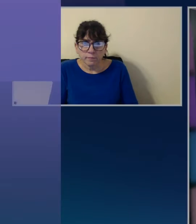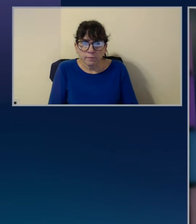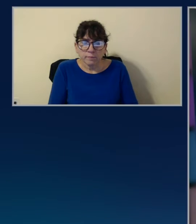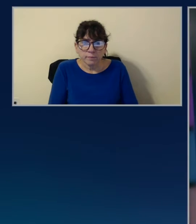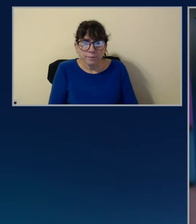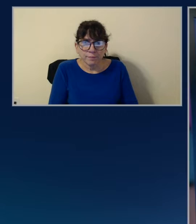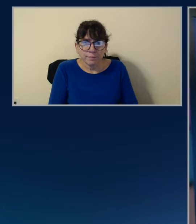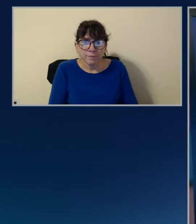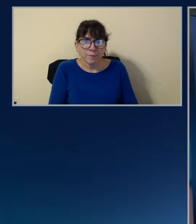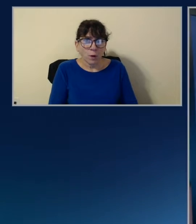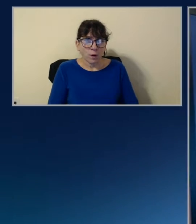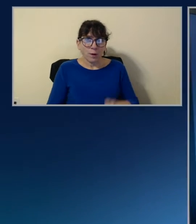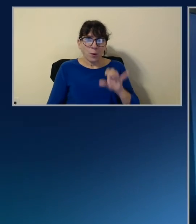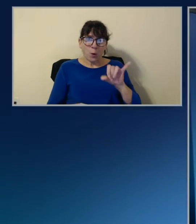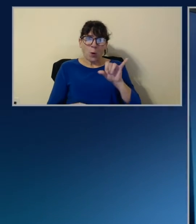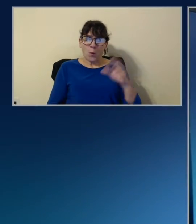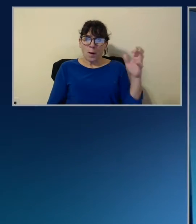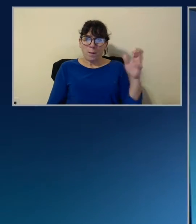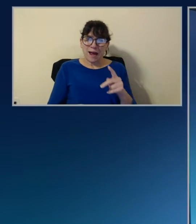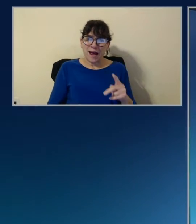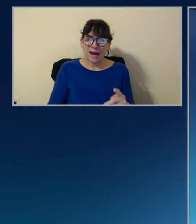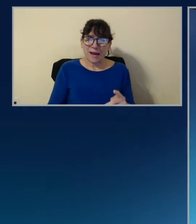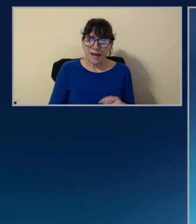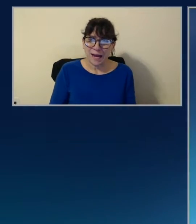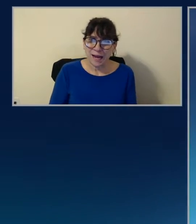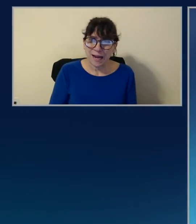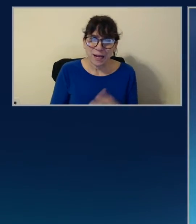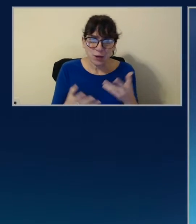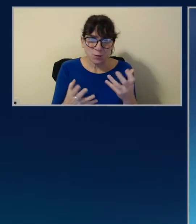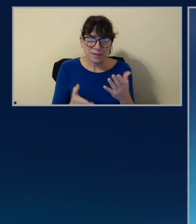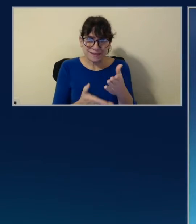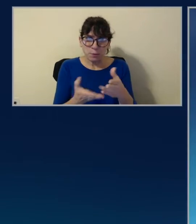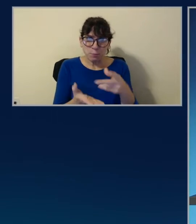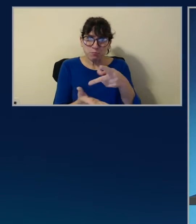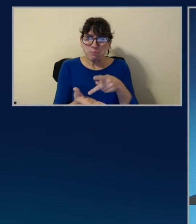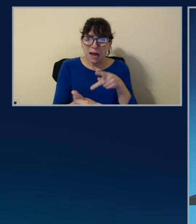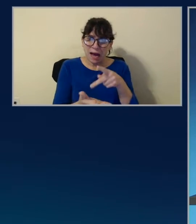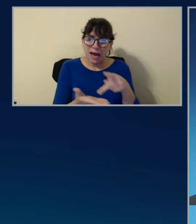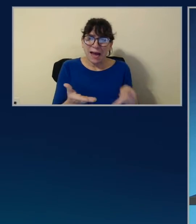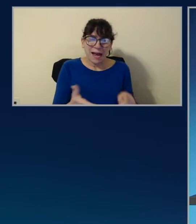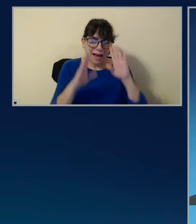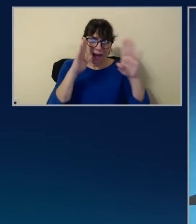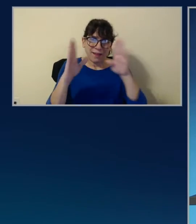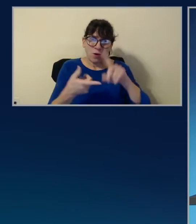Oh, we're back. Oh, item. You want some pie? Hi, friends.